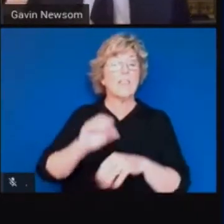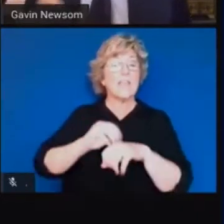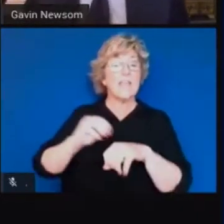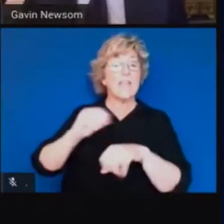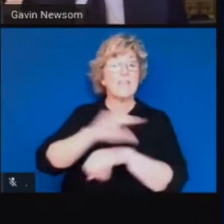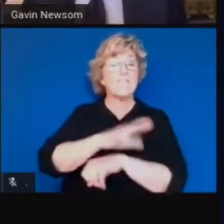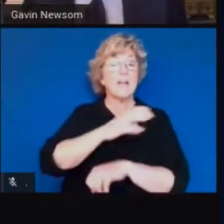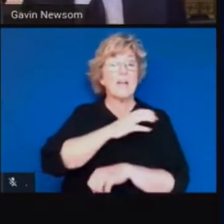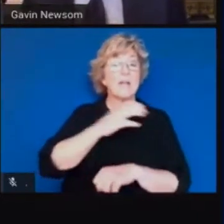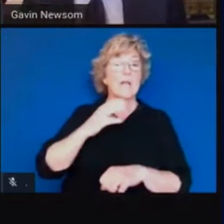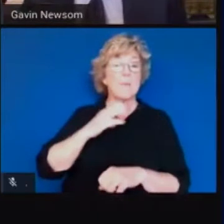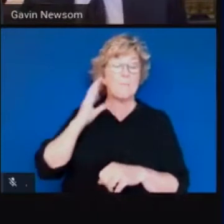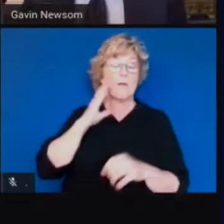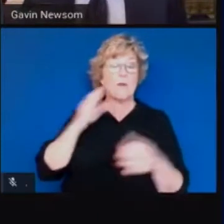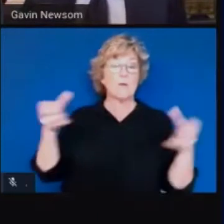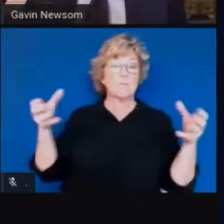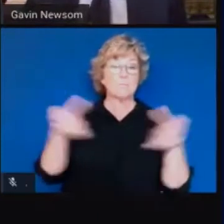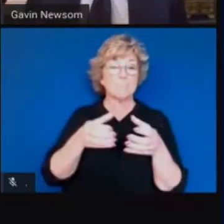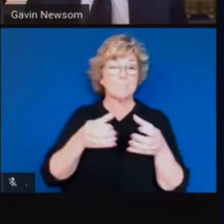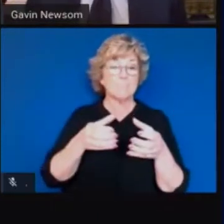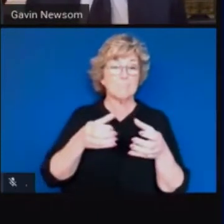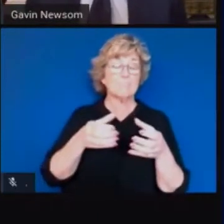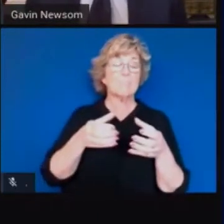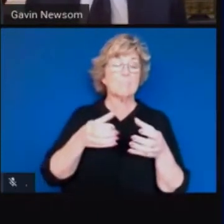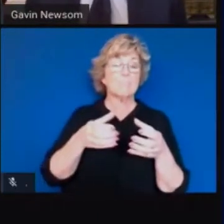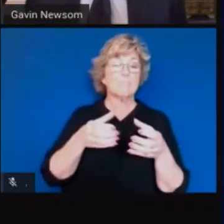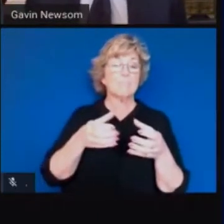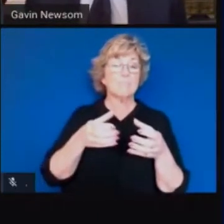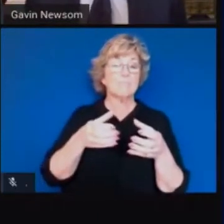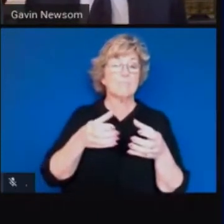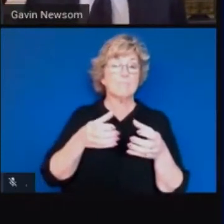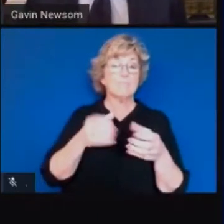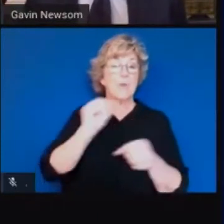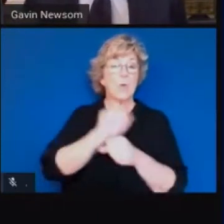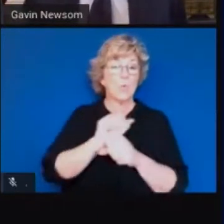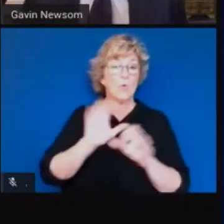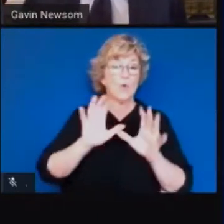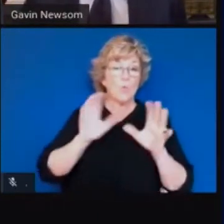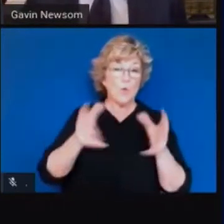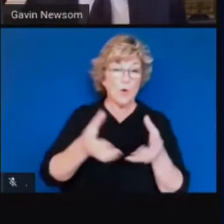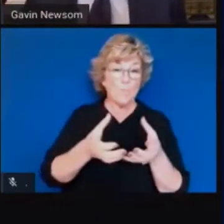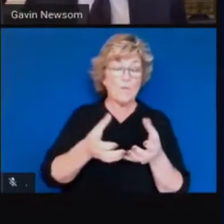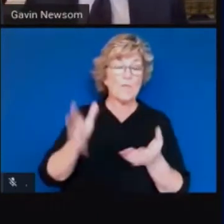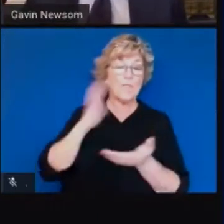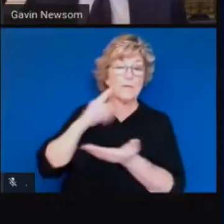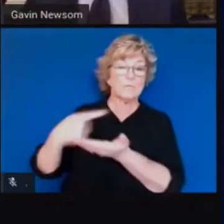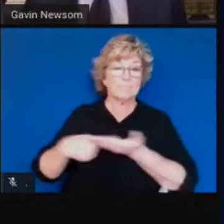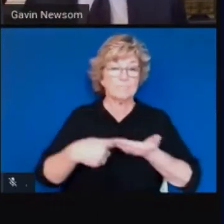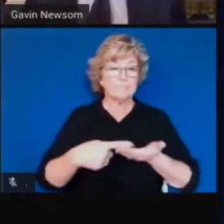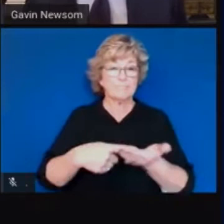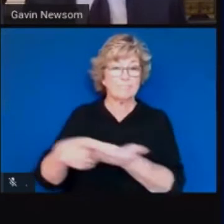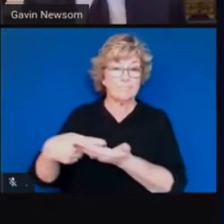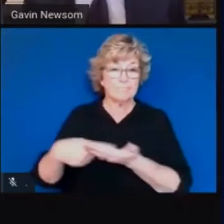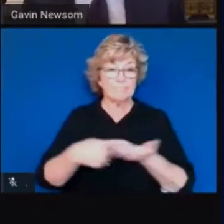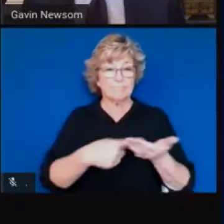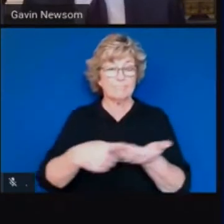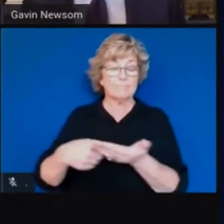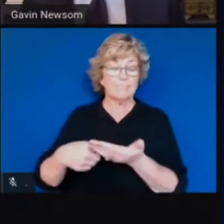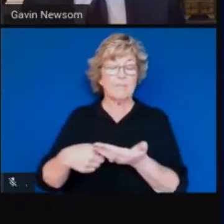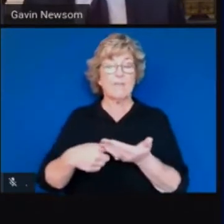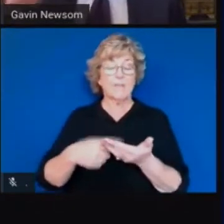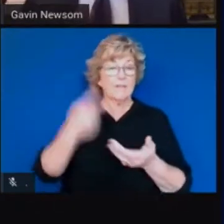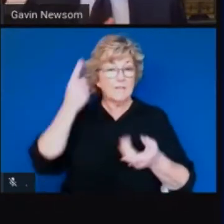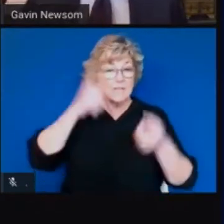meet with the 16-member Drafting Guidelines Work Group. And they will work through details and